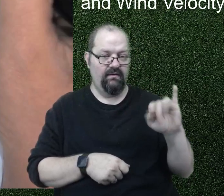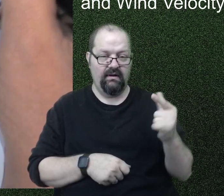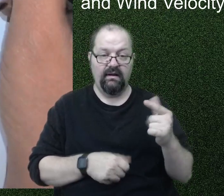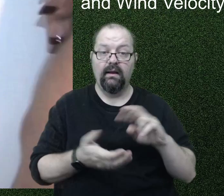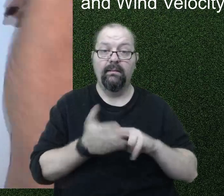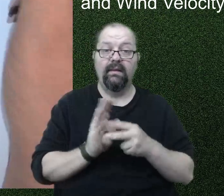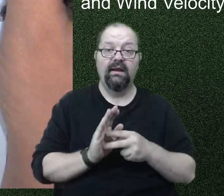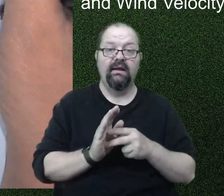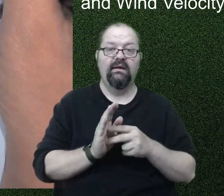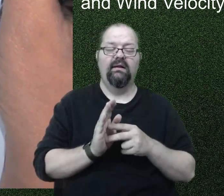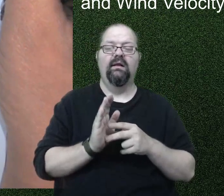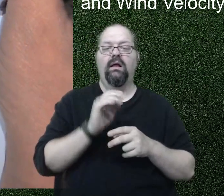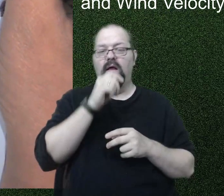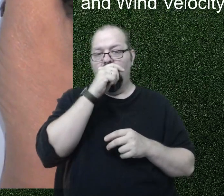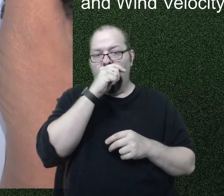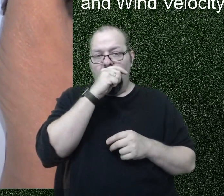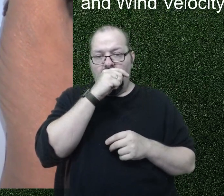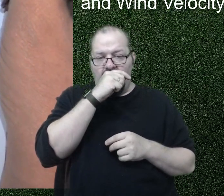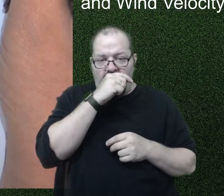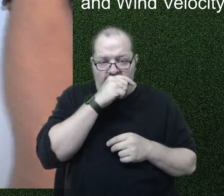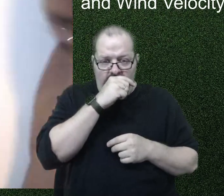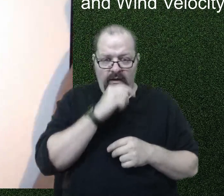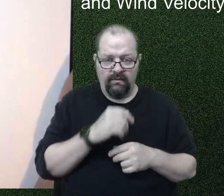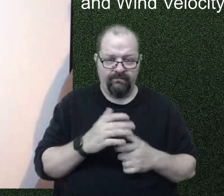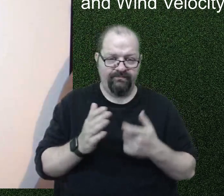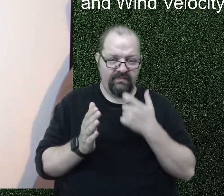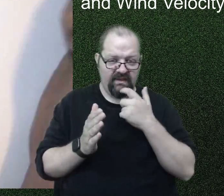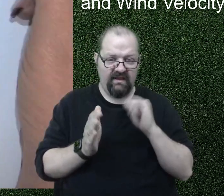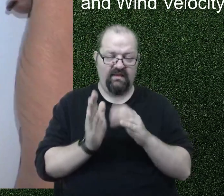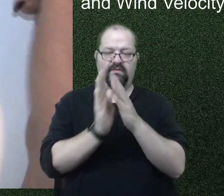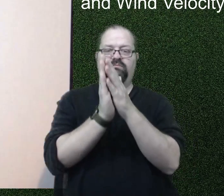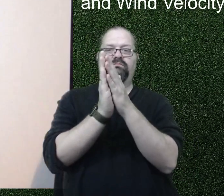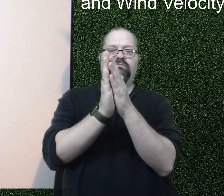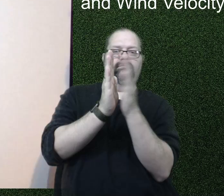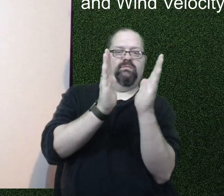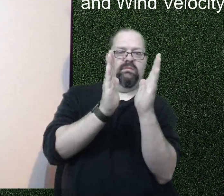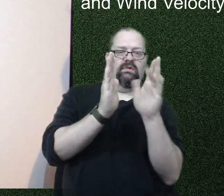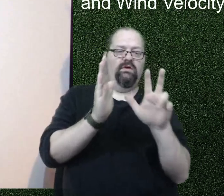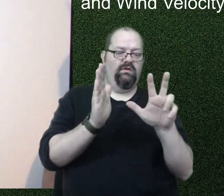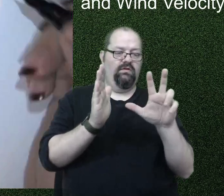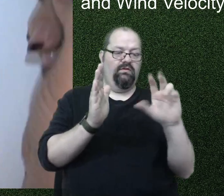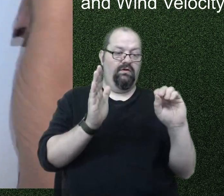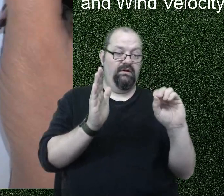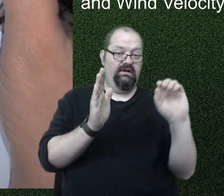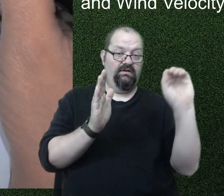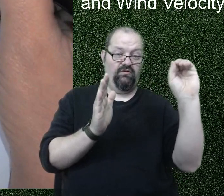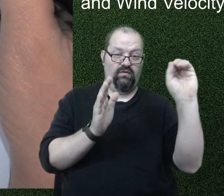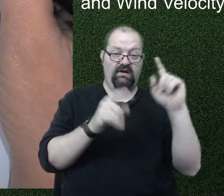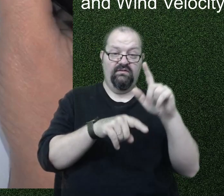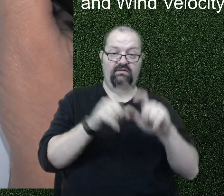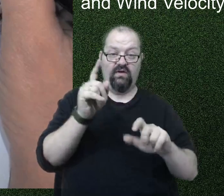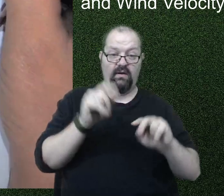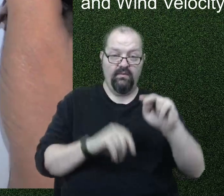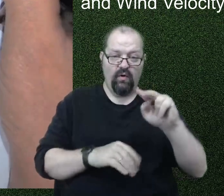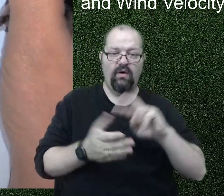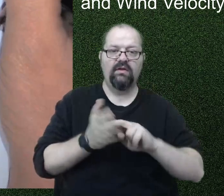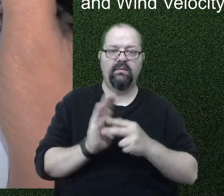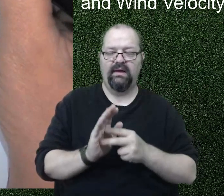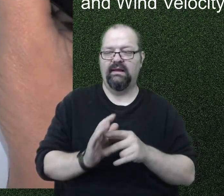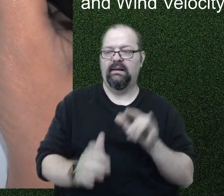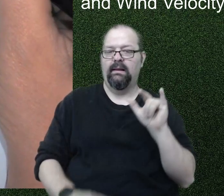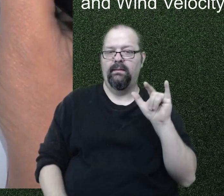over here, and it's 30 degrees from north, that's a bearing of 30 degrees. Or a bearing